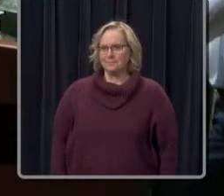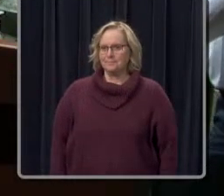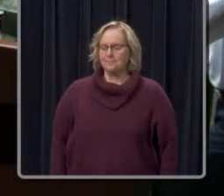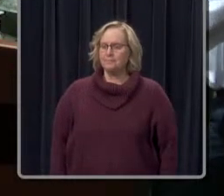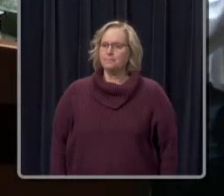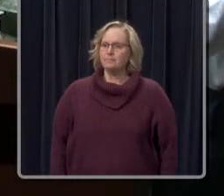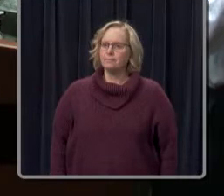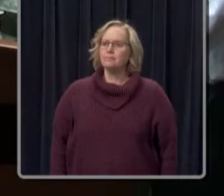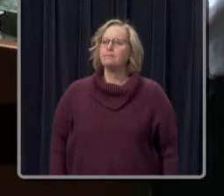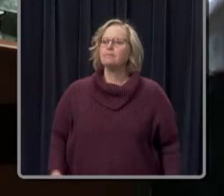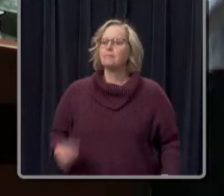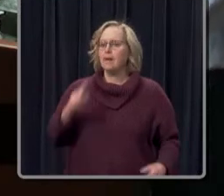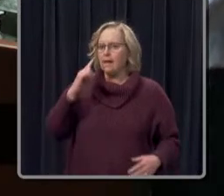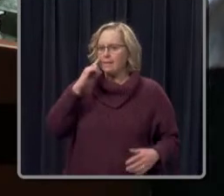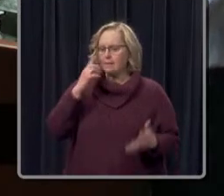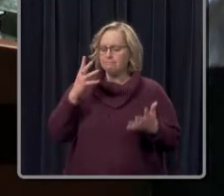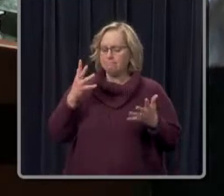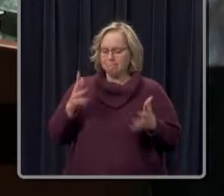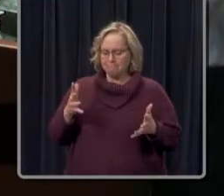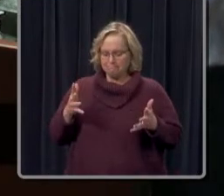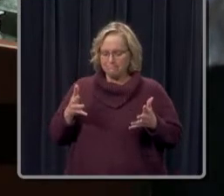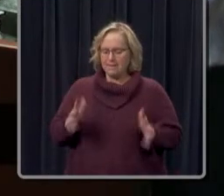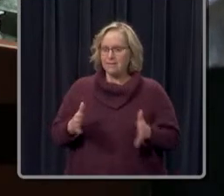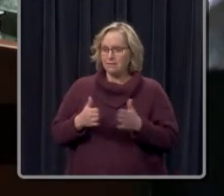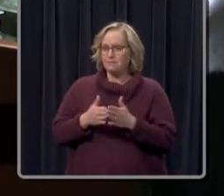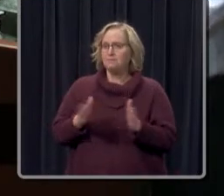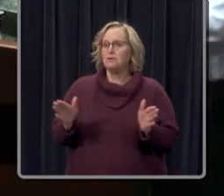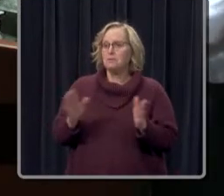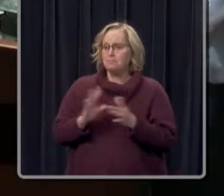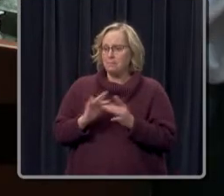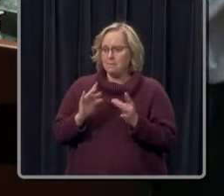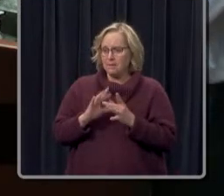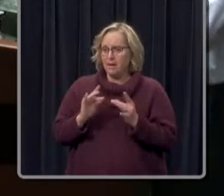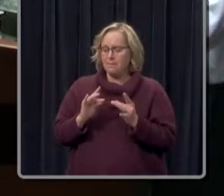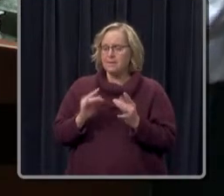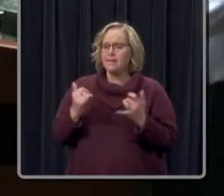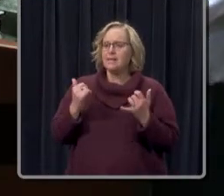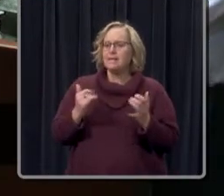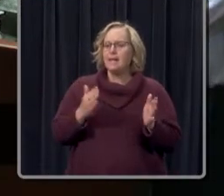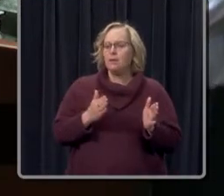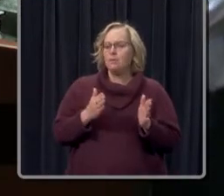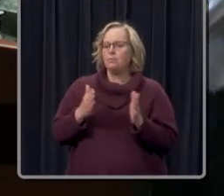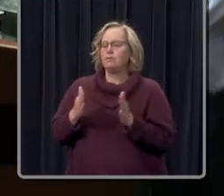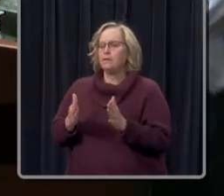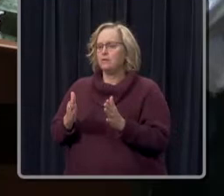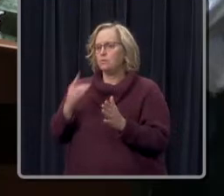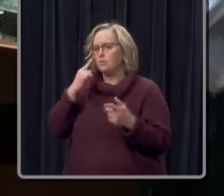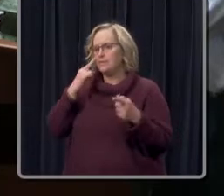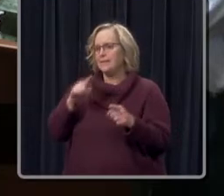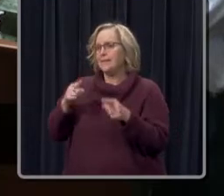And that concludes public comments. We'll move into the consent agenda now.